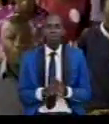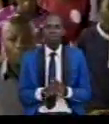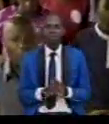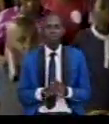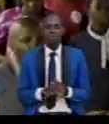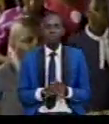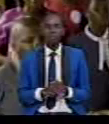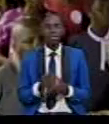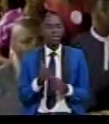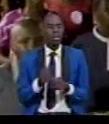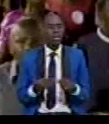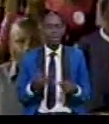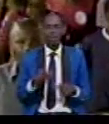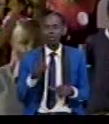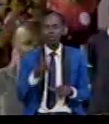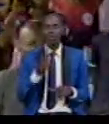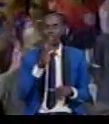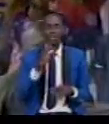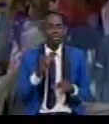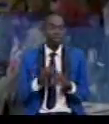ready to walk.